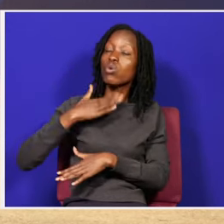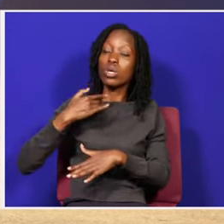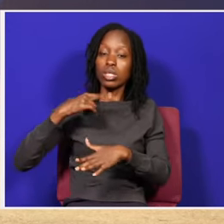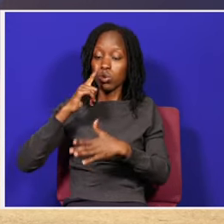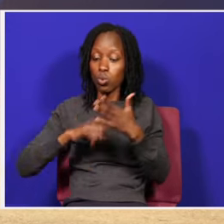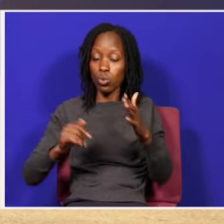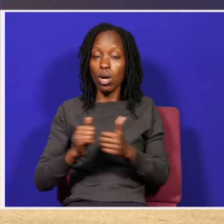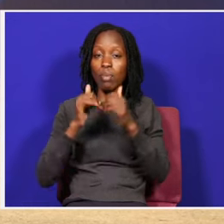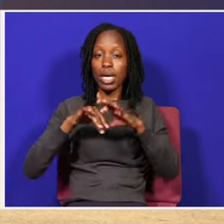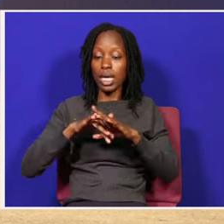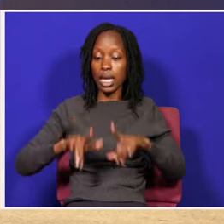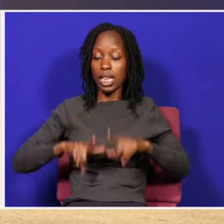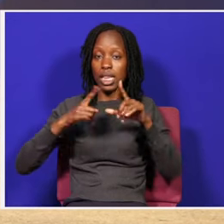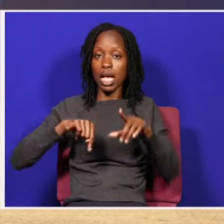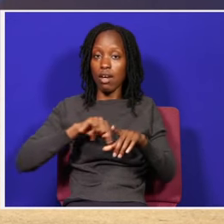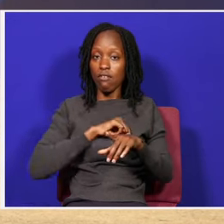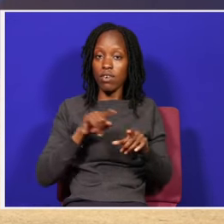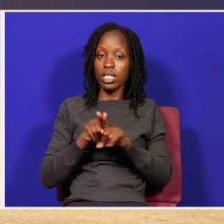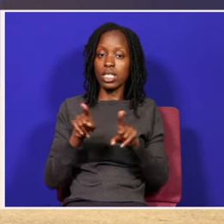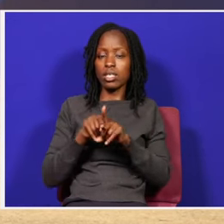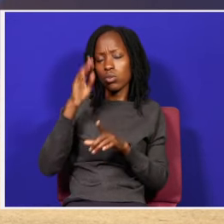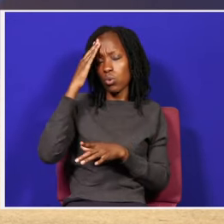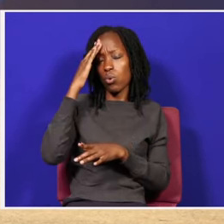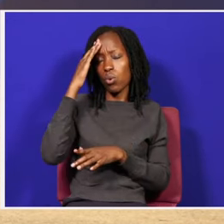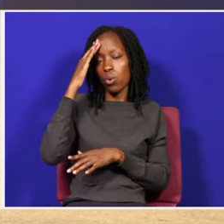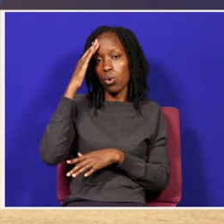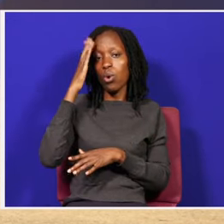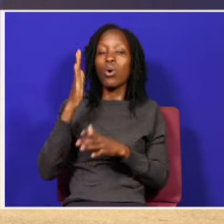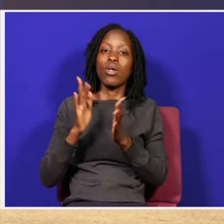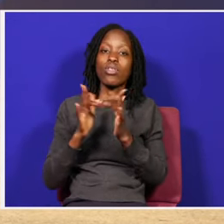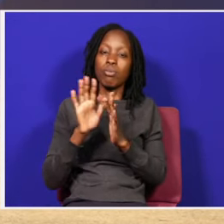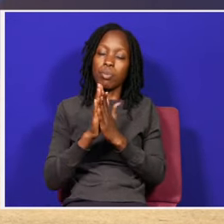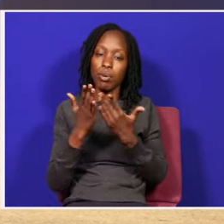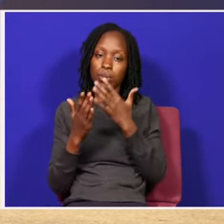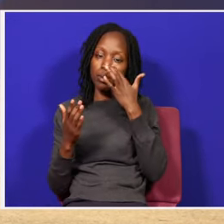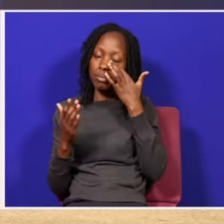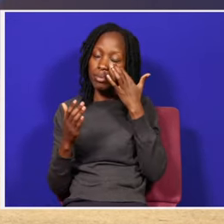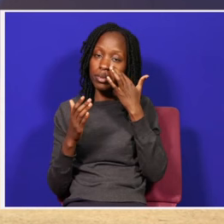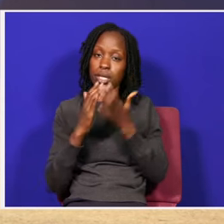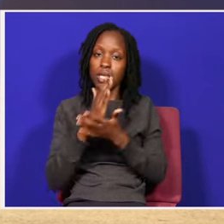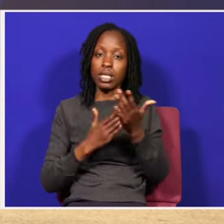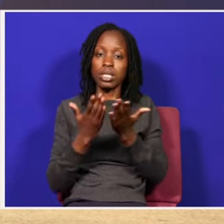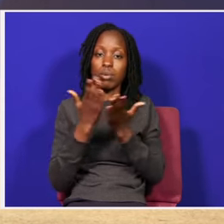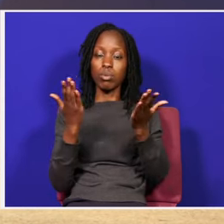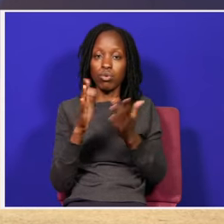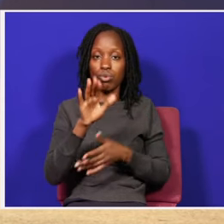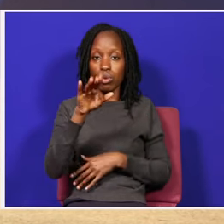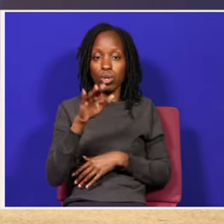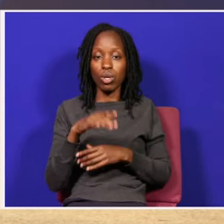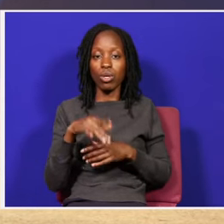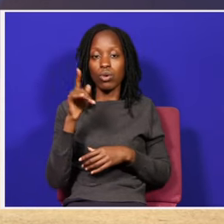happen in our lives, to get to know the word that He has delivered to us, to get to know the Bible. Now, some of you are finishing